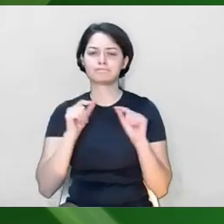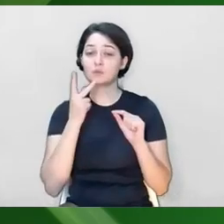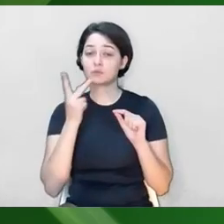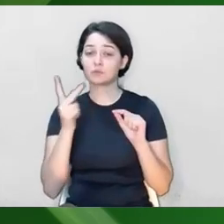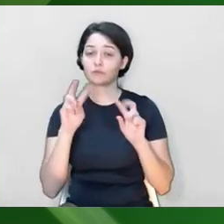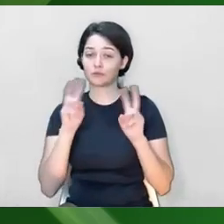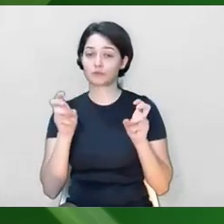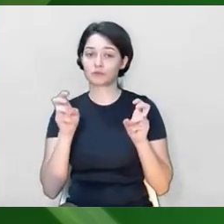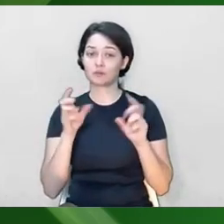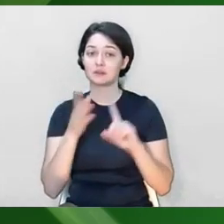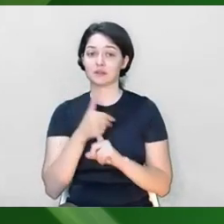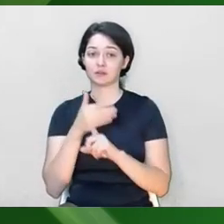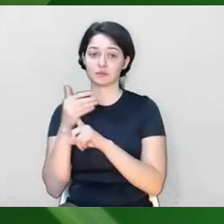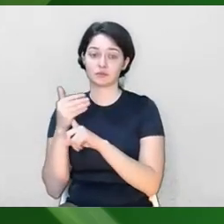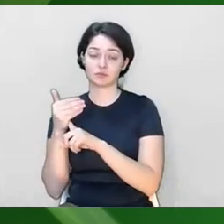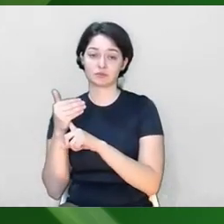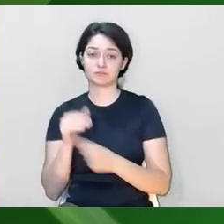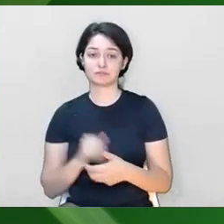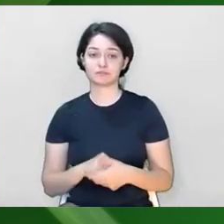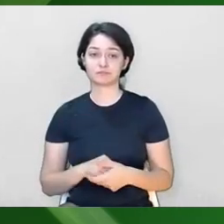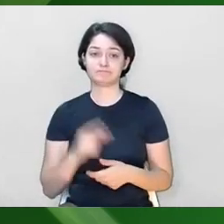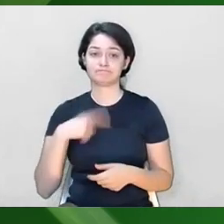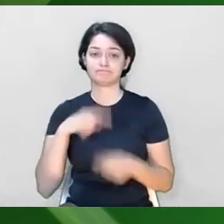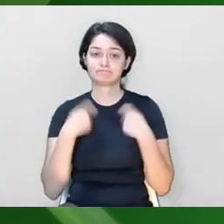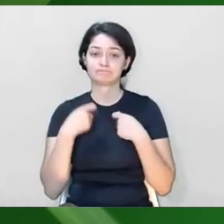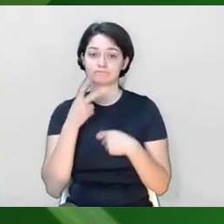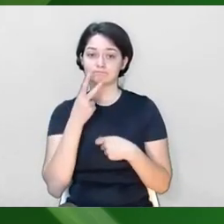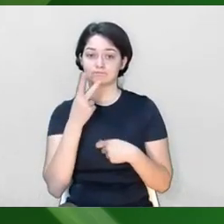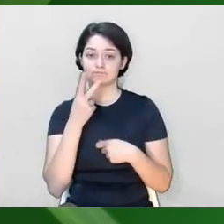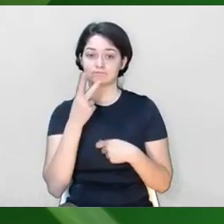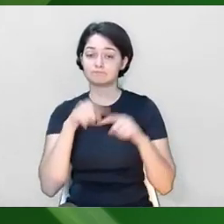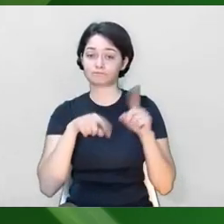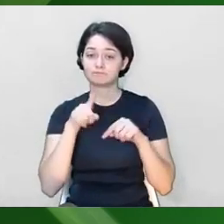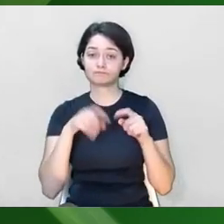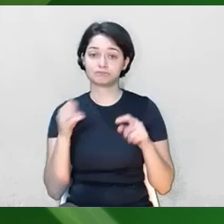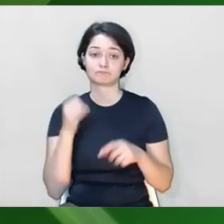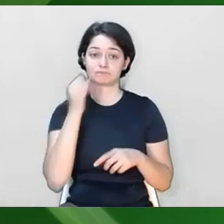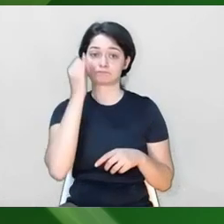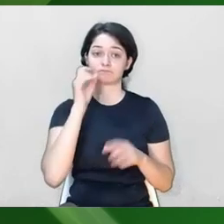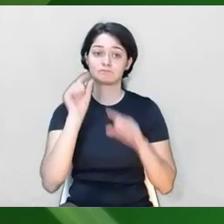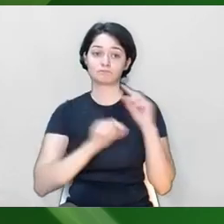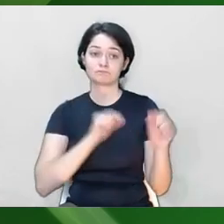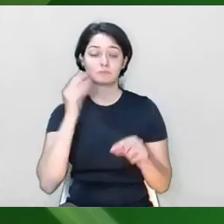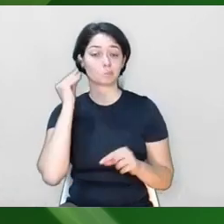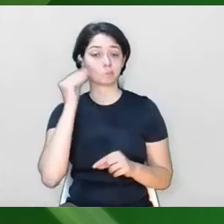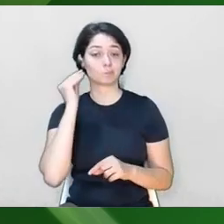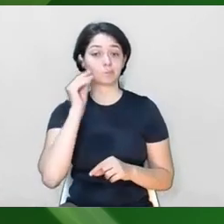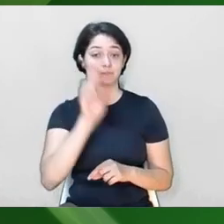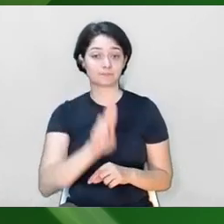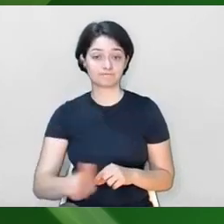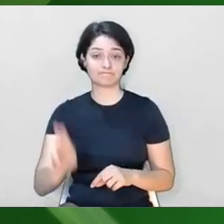about BOC, BOC, when we talk about technology, we have to talk about one very